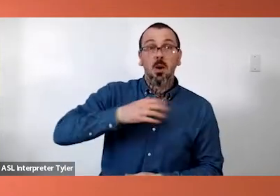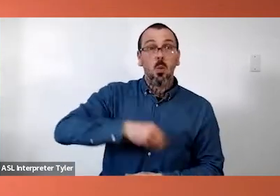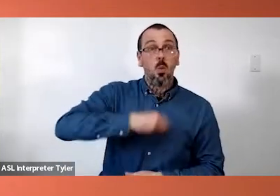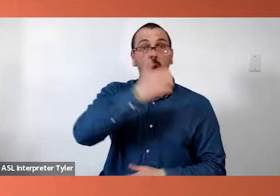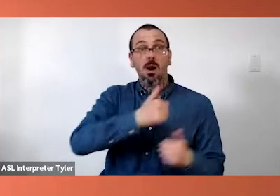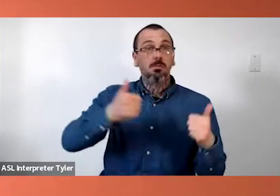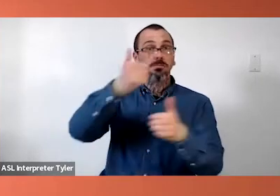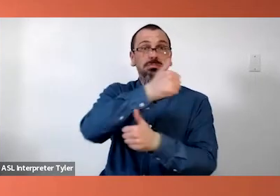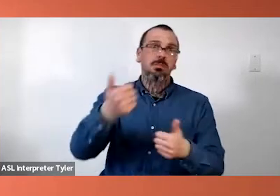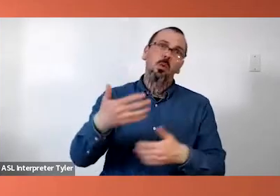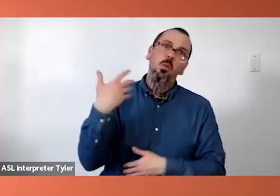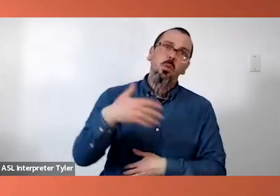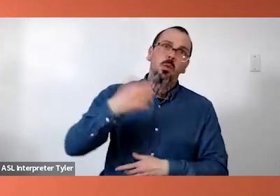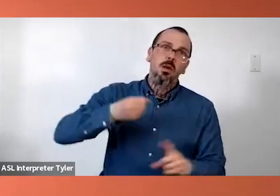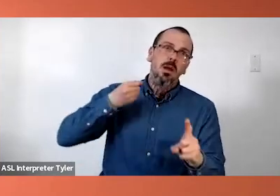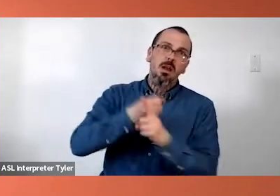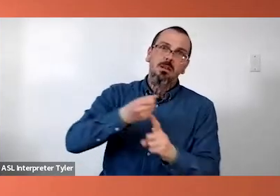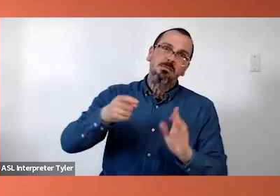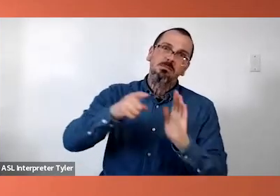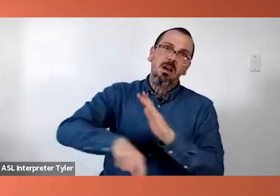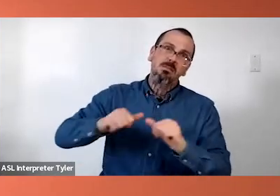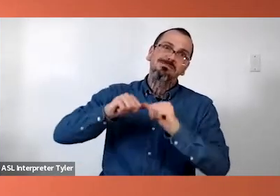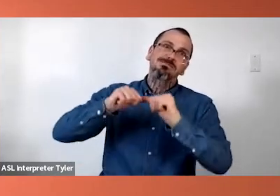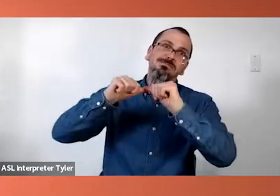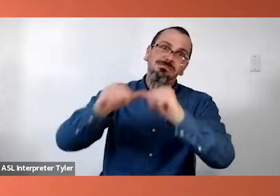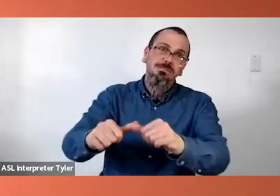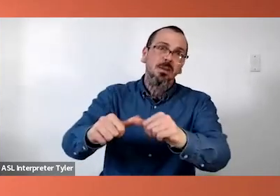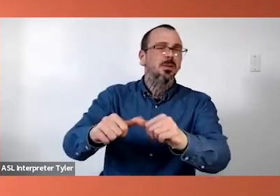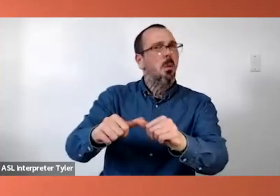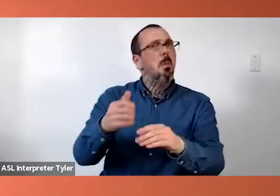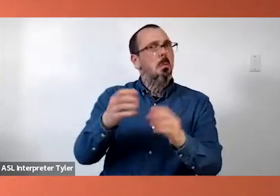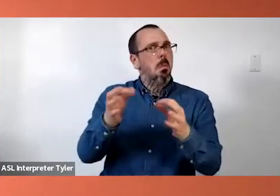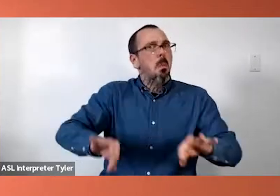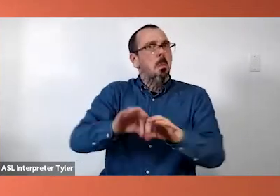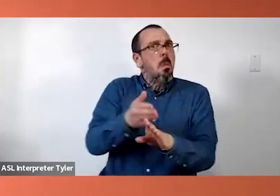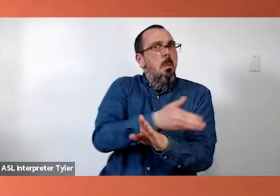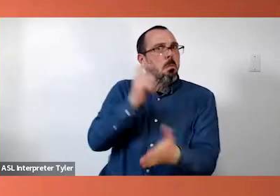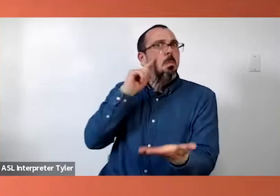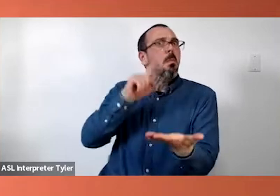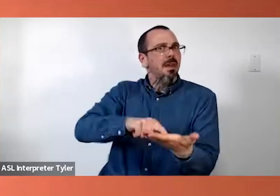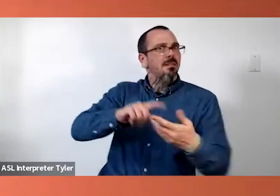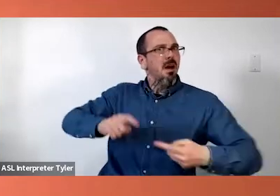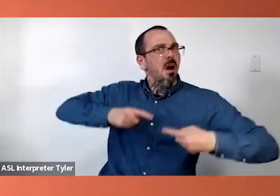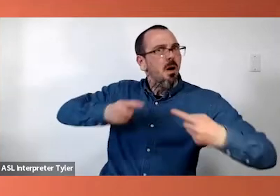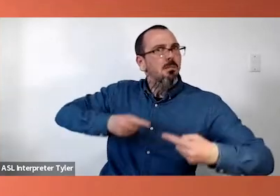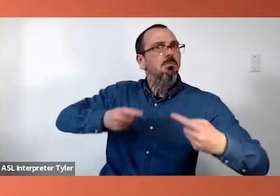had long-lasting damage. We need to name that harm before we can begin to address it. As part of